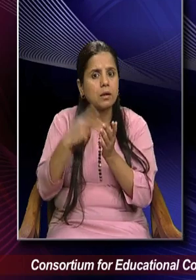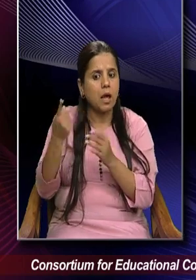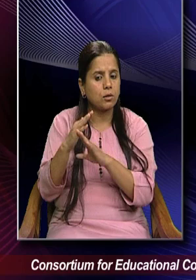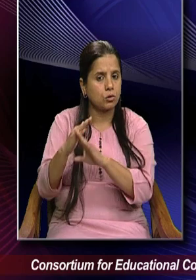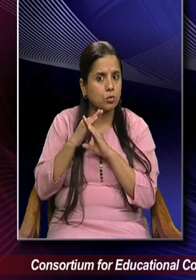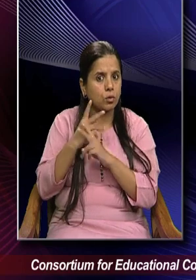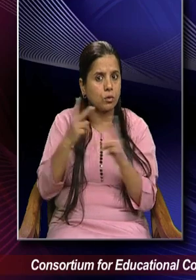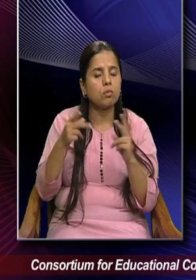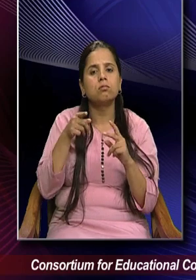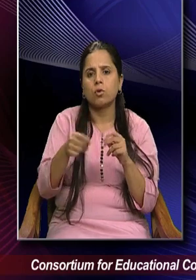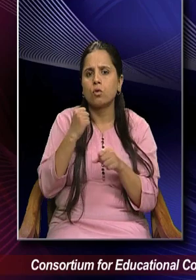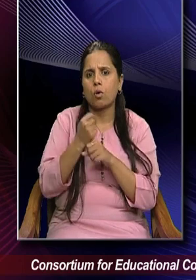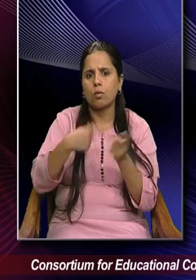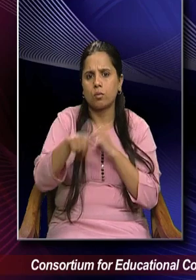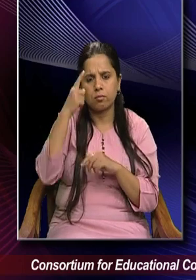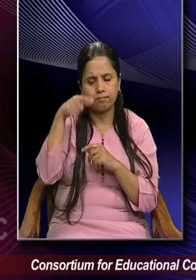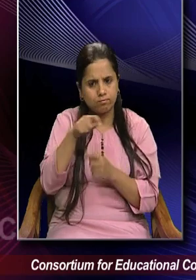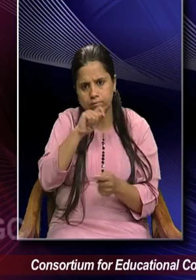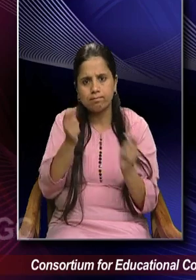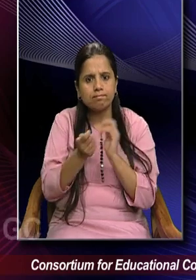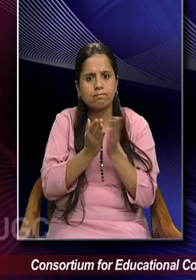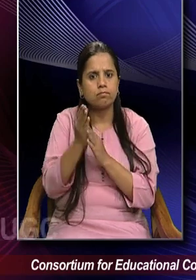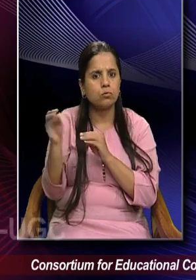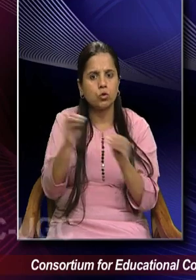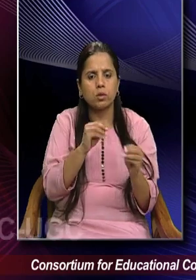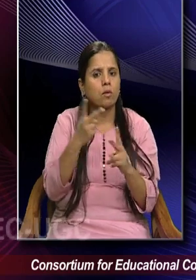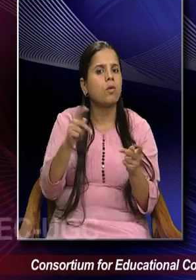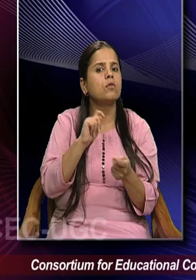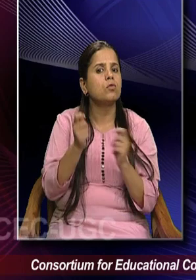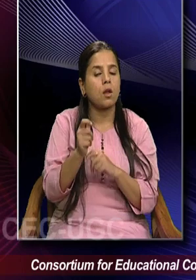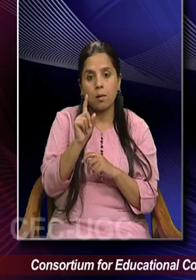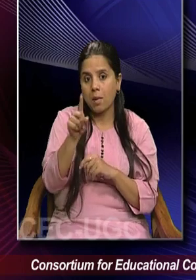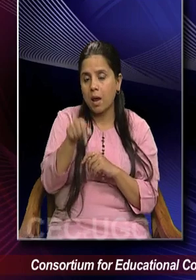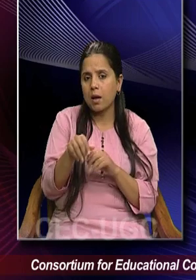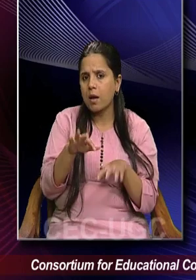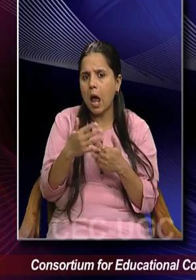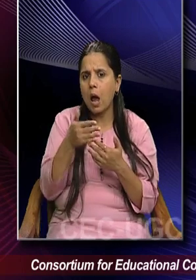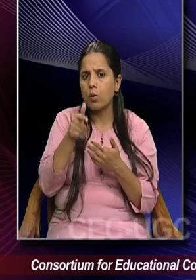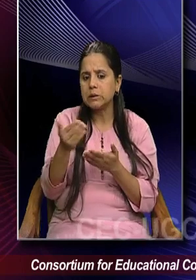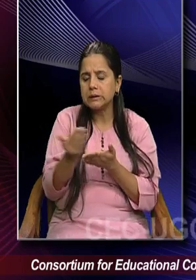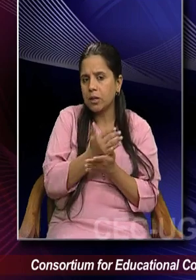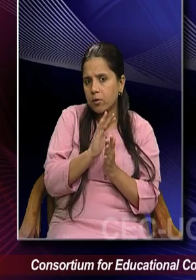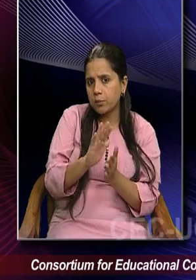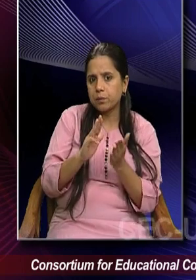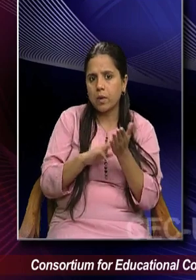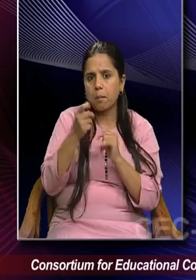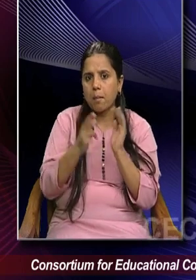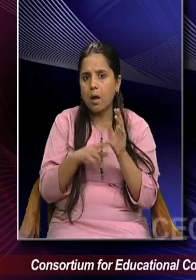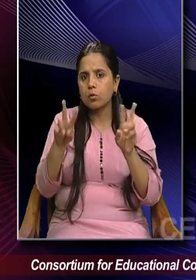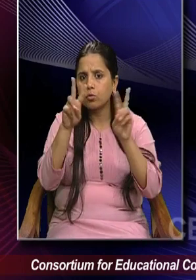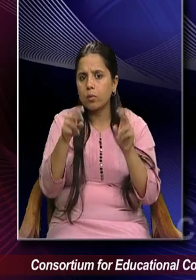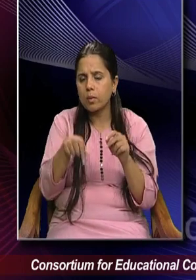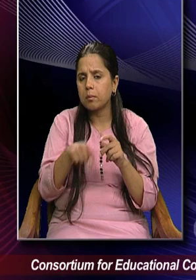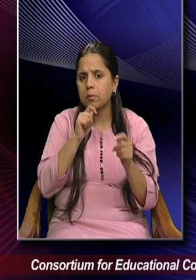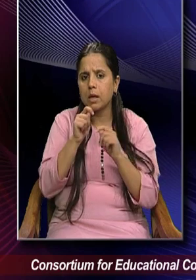often shape the government approach to migration. How to cover refugee and migration issues in